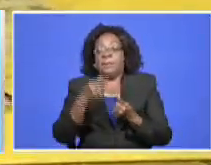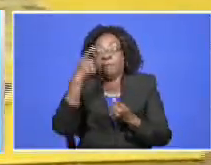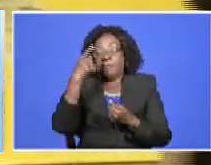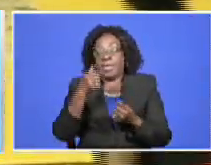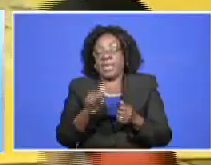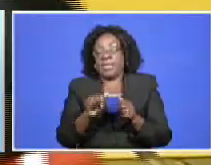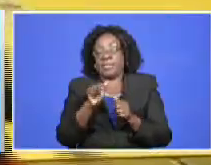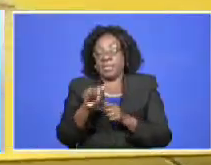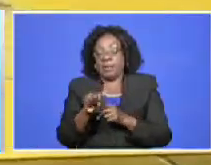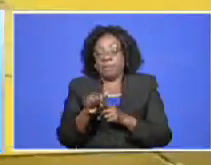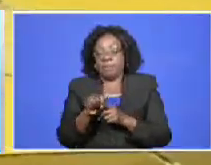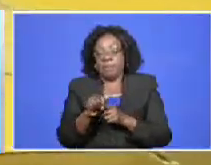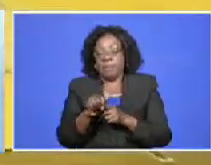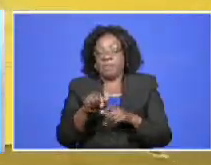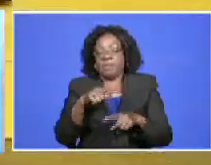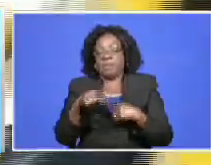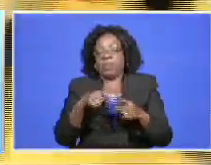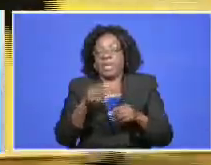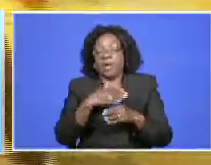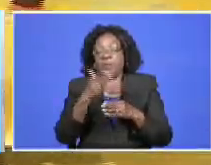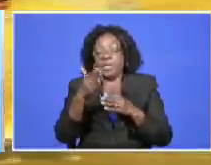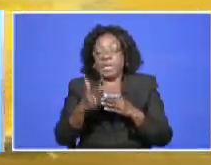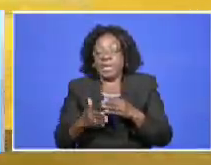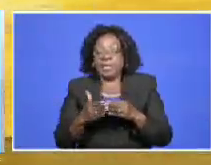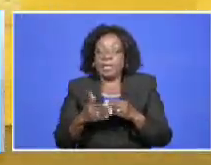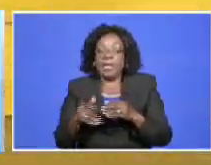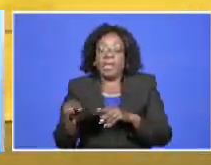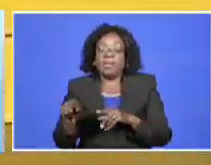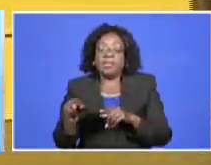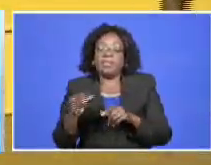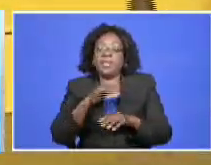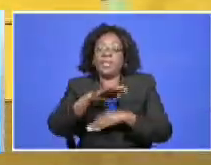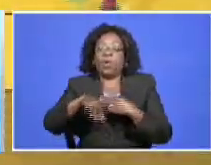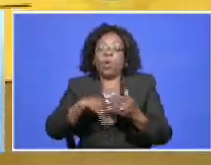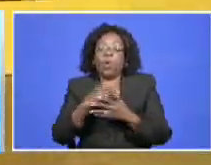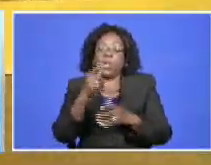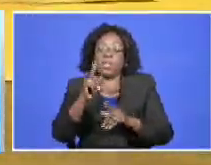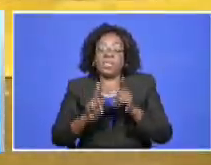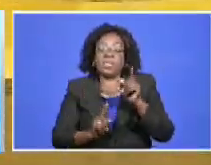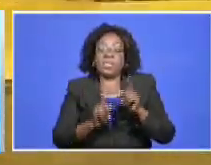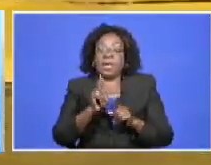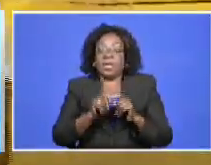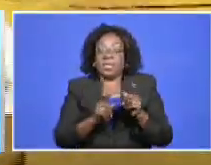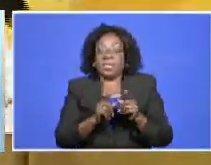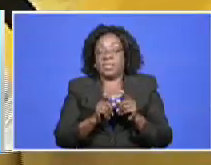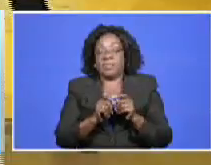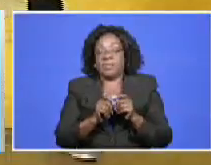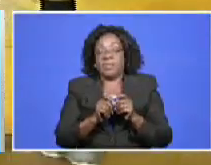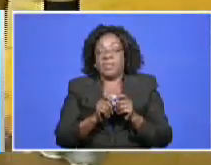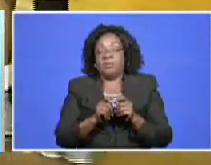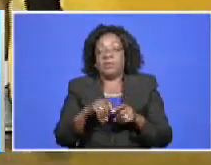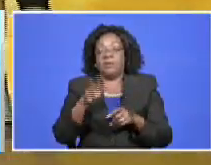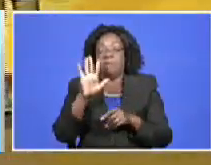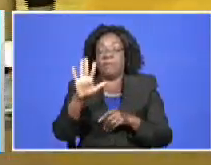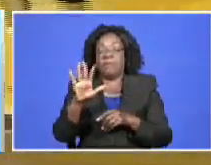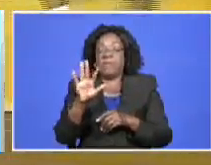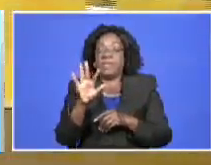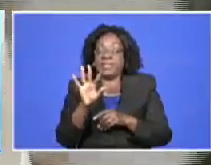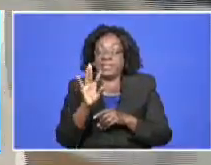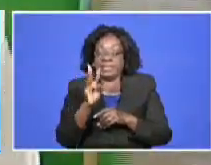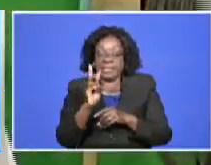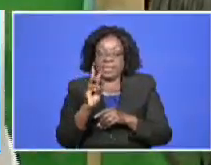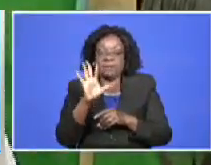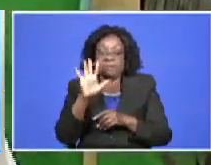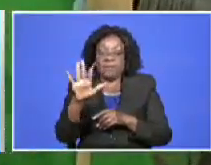and forth and go down to the wire and see the East All-Stars cap captained by Grant escape with a 56-53